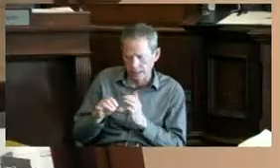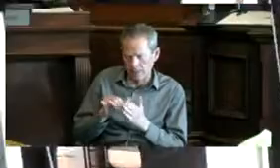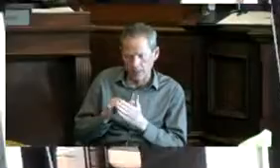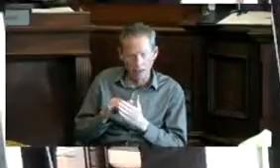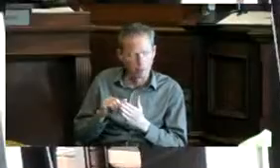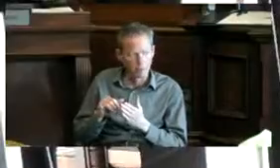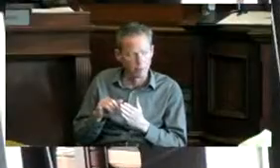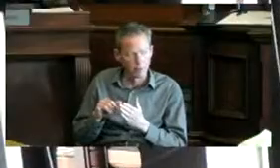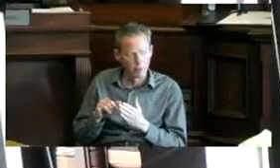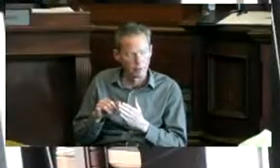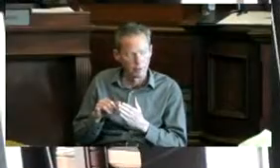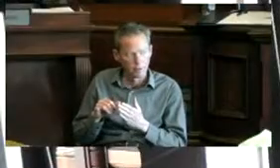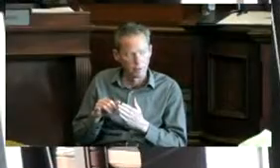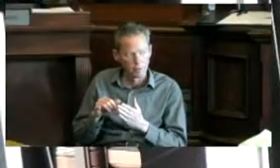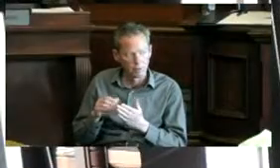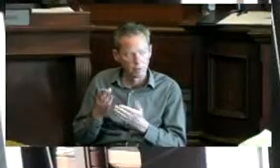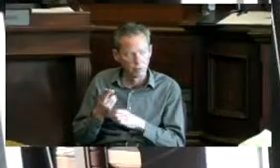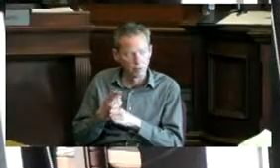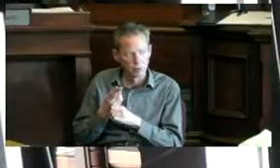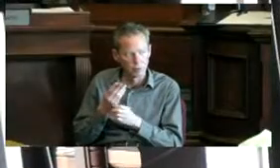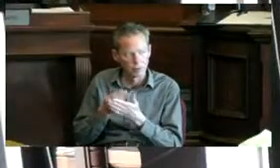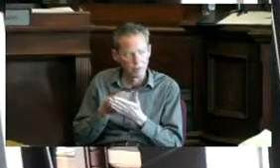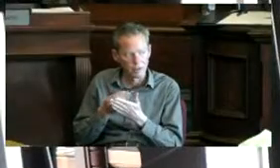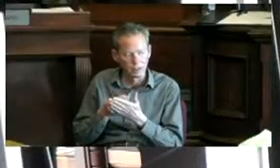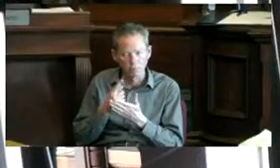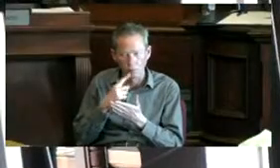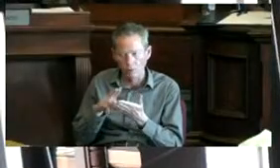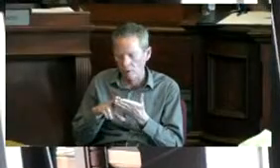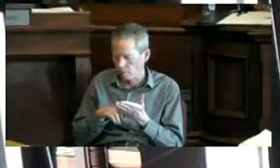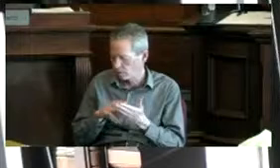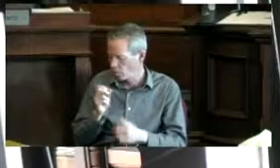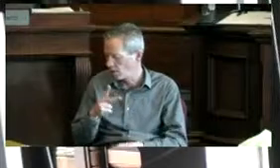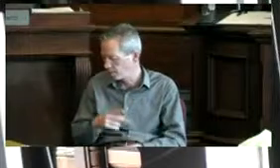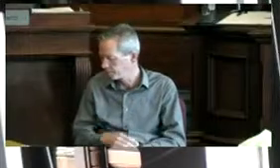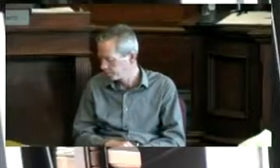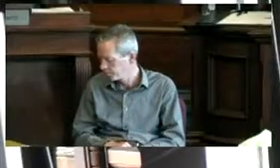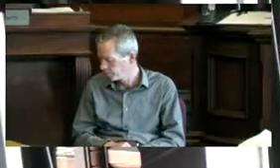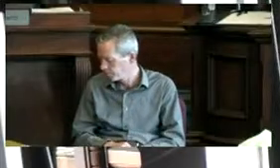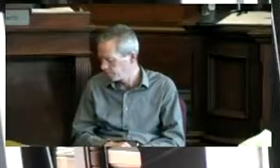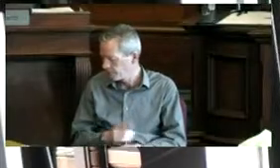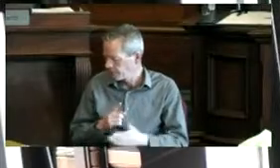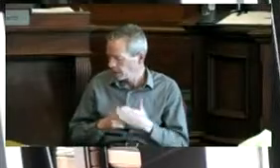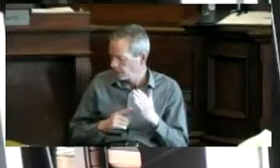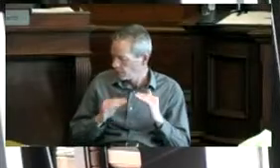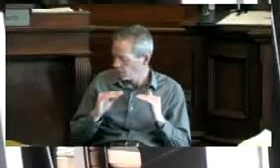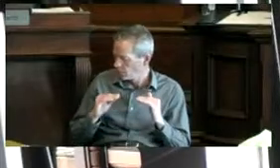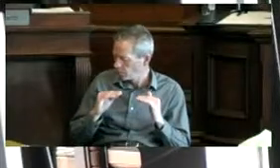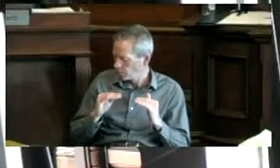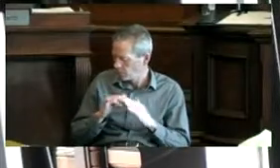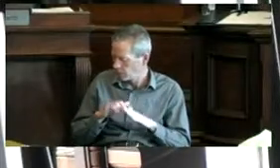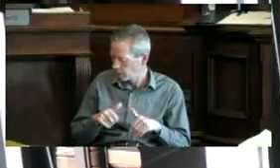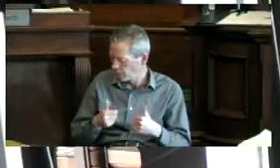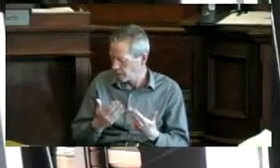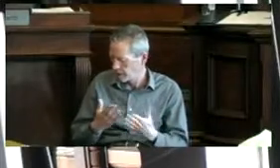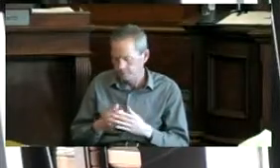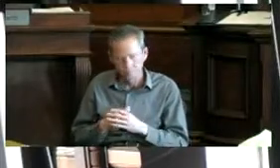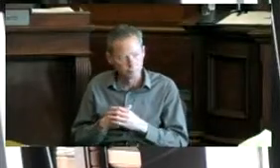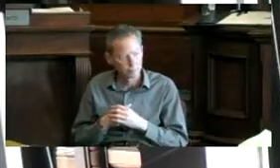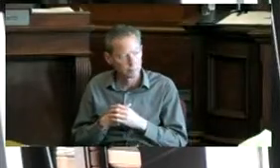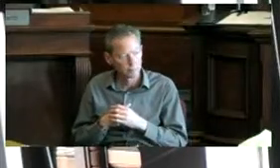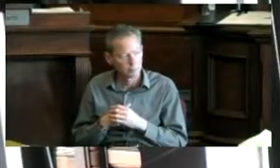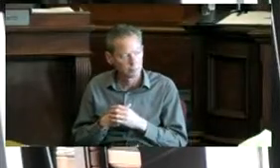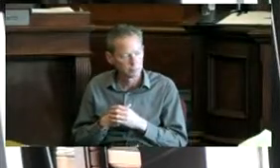to add more funding from the to the contract. Okay. What is the instruction that they are providing?